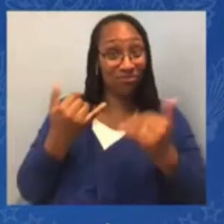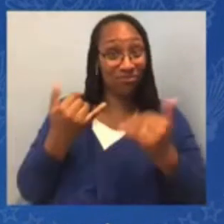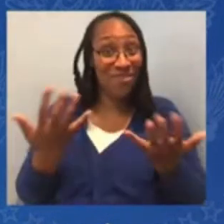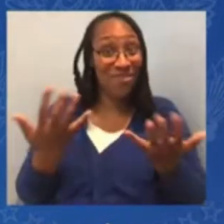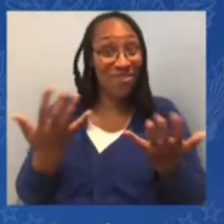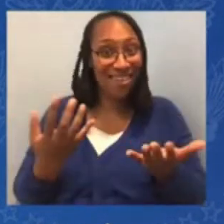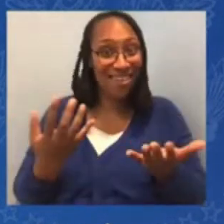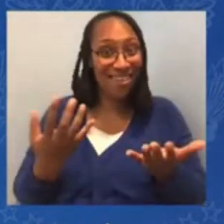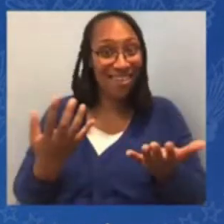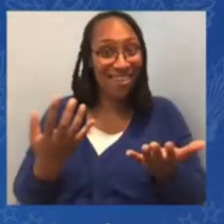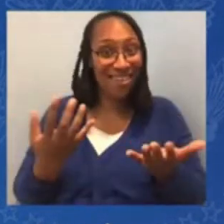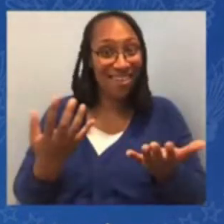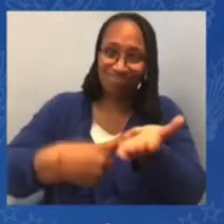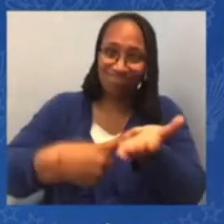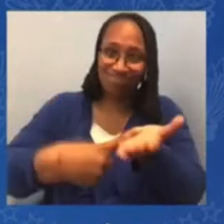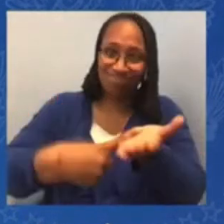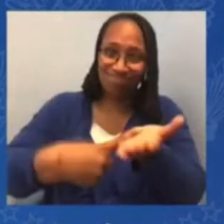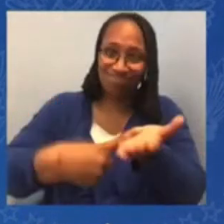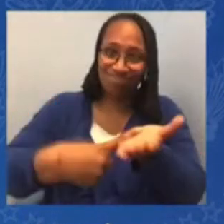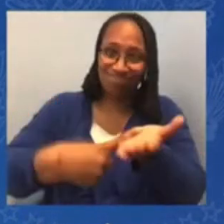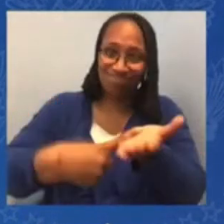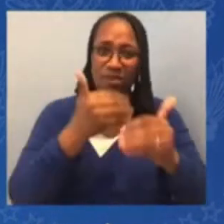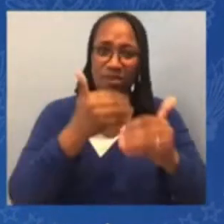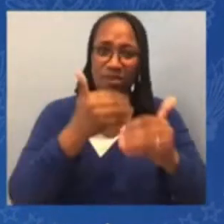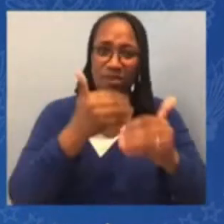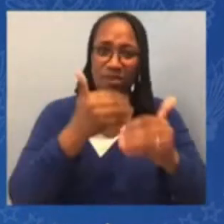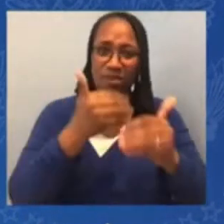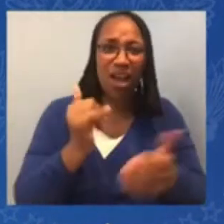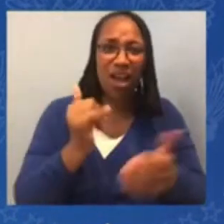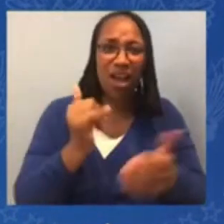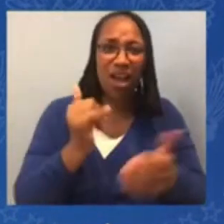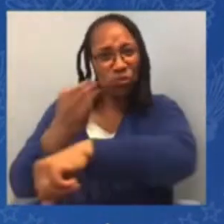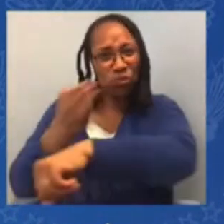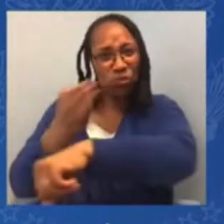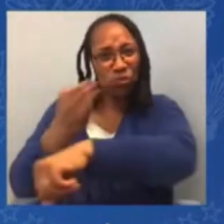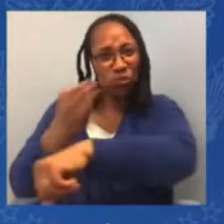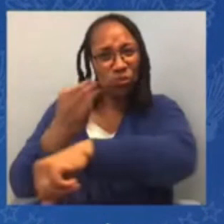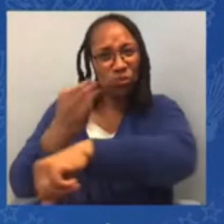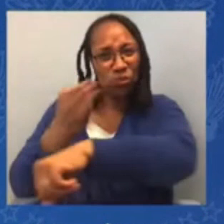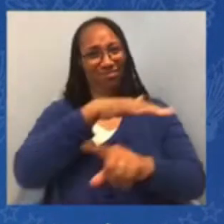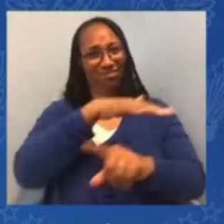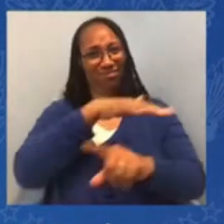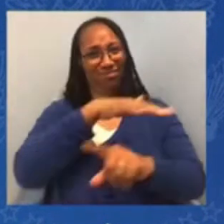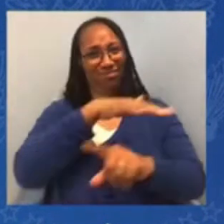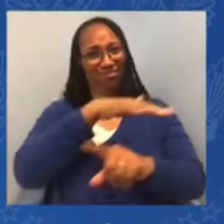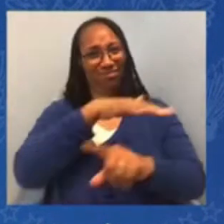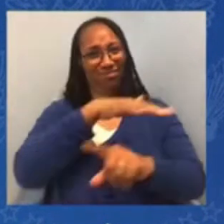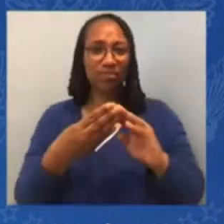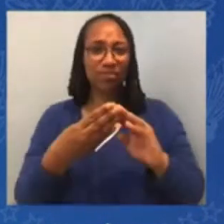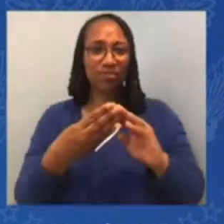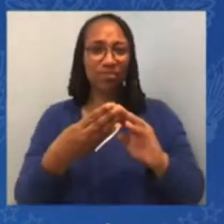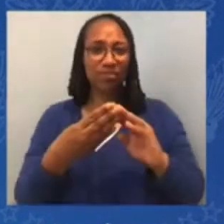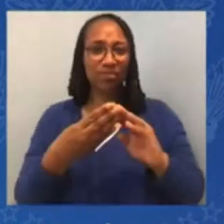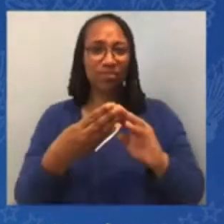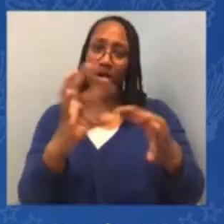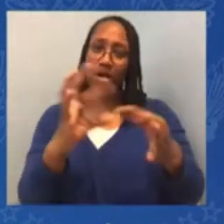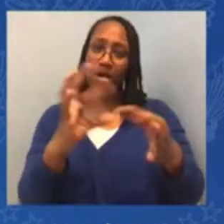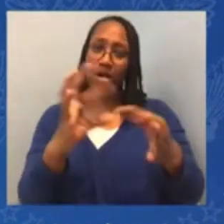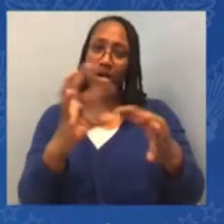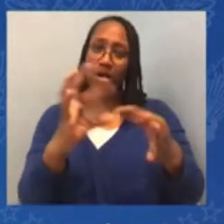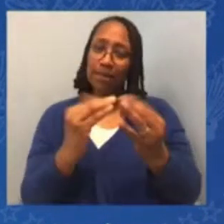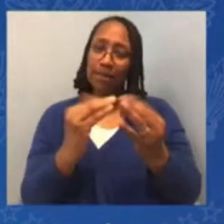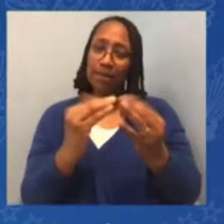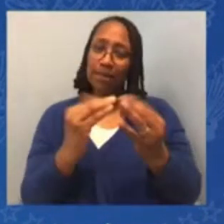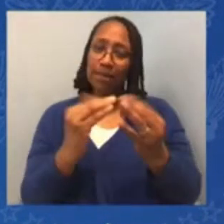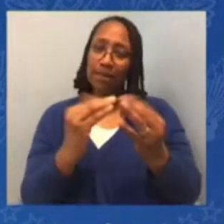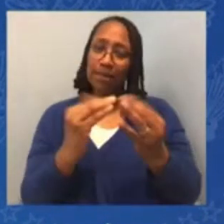I have said now two different times on this stage over the course of today. I believe that the next decade,